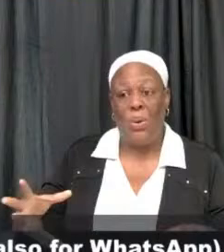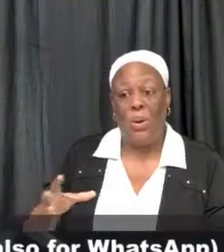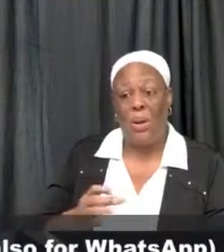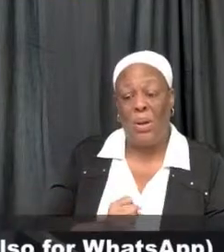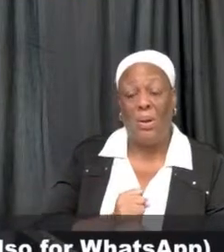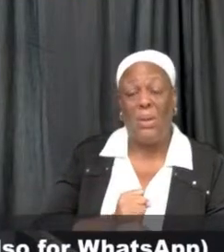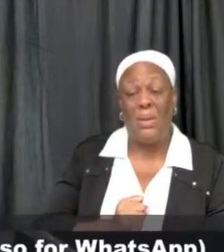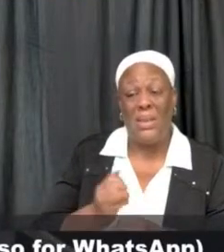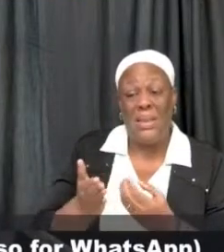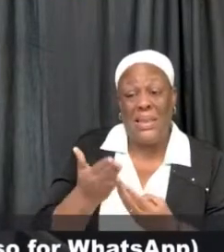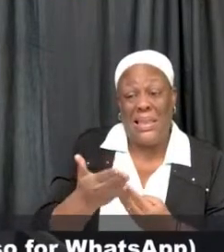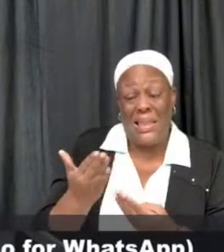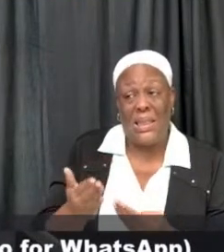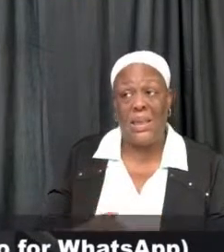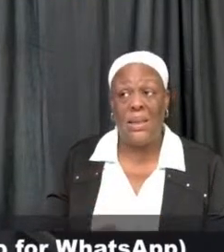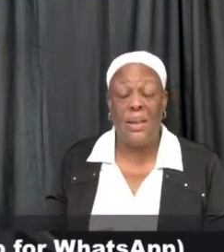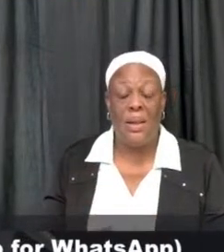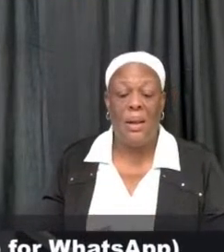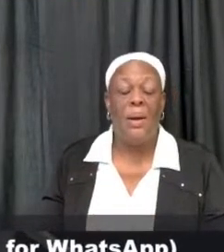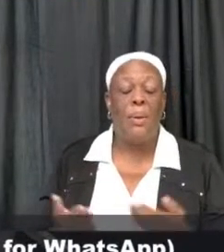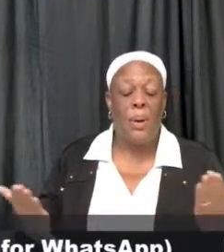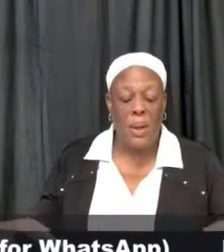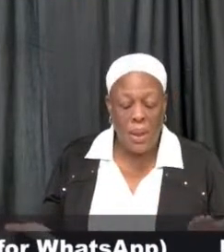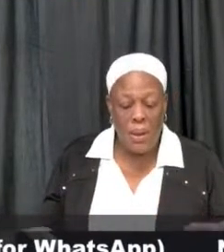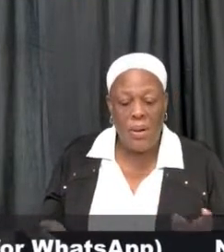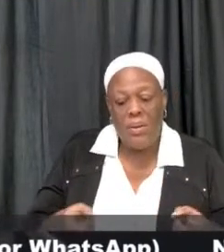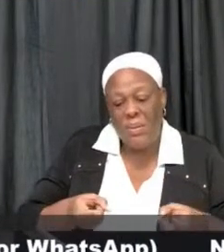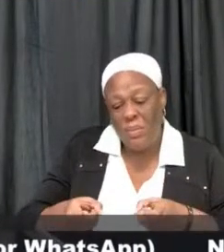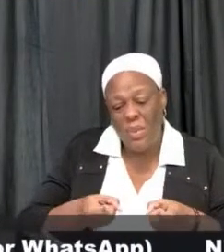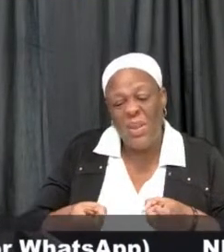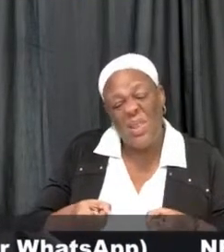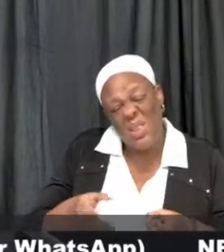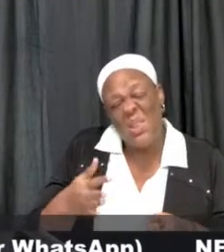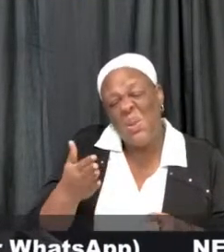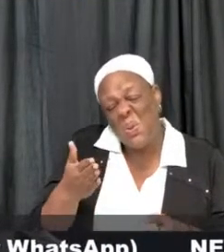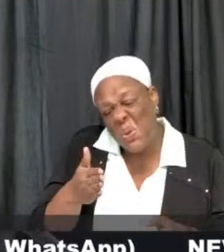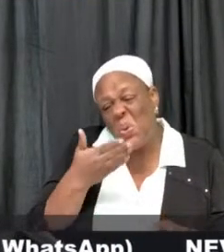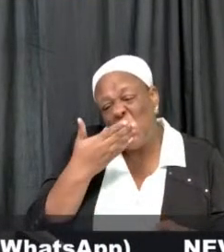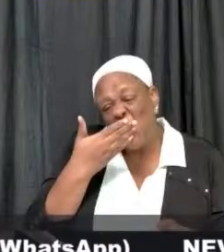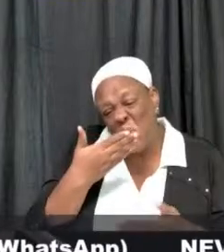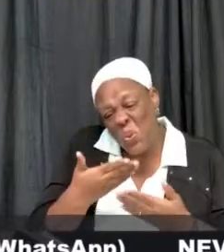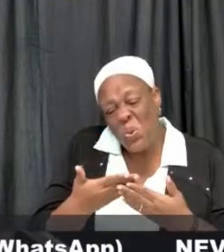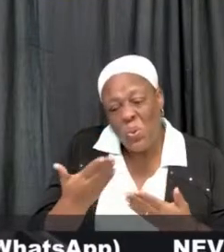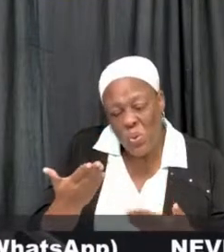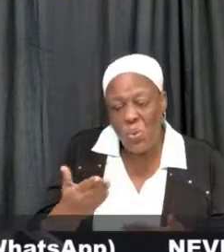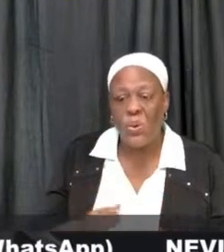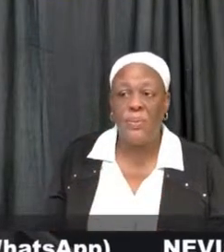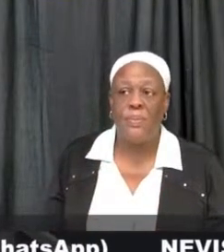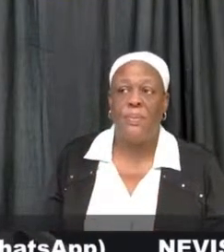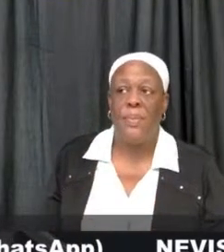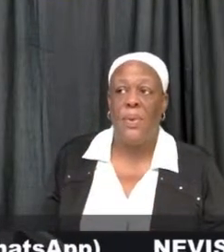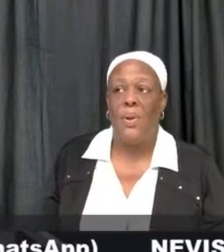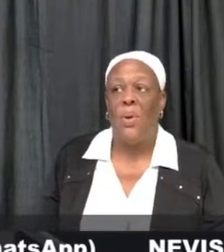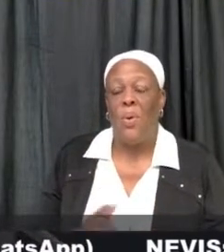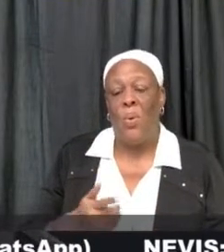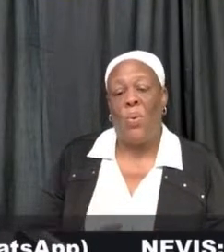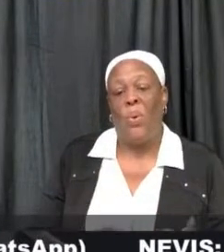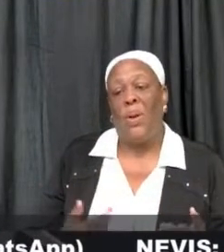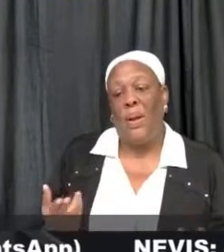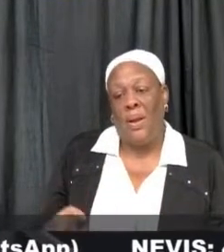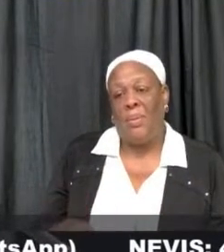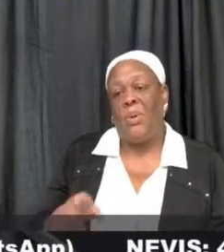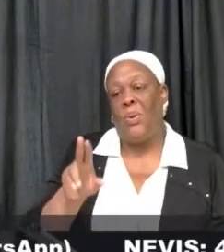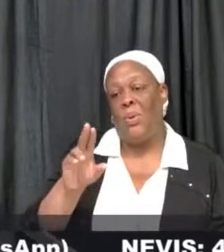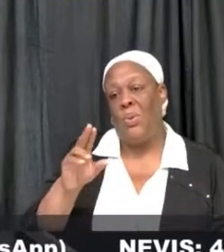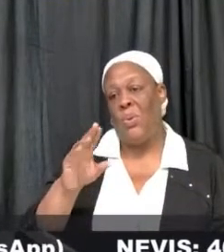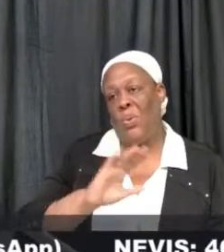to manage as best as we could here in St. Kitts and Nevis the COVID-19